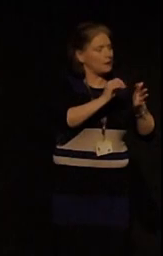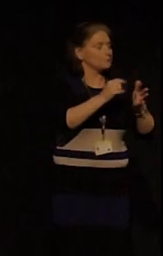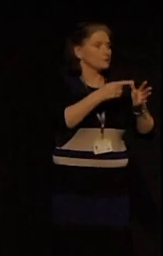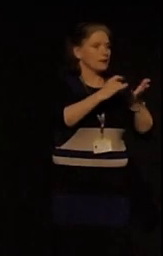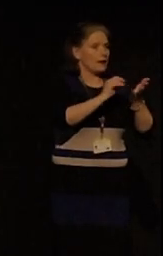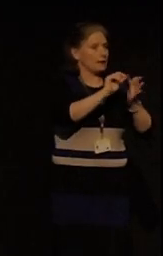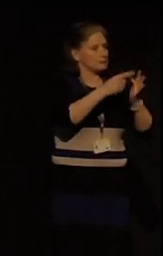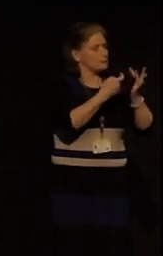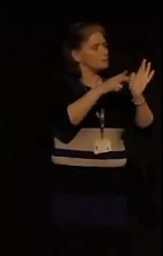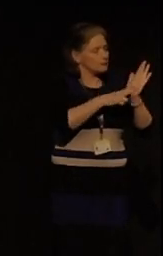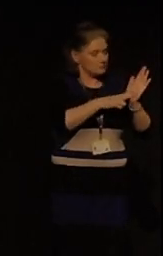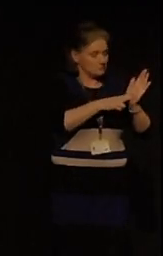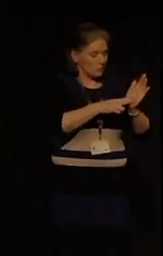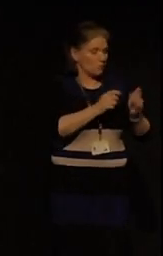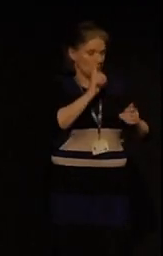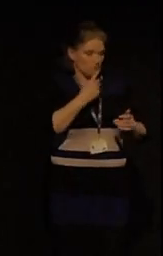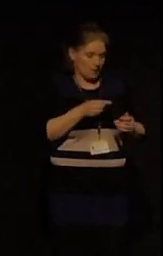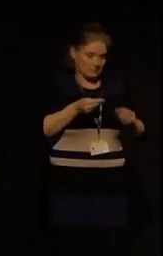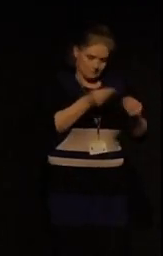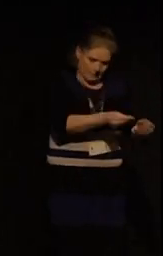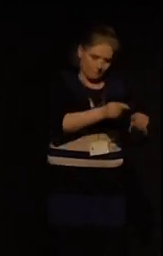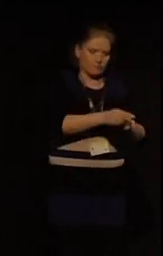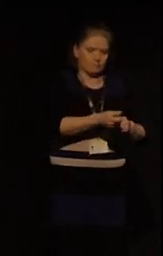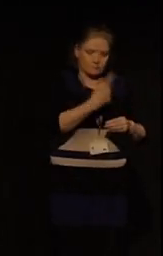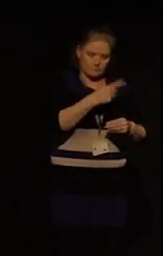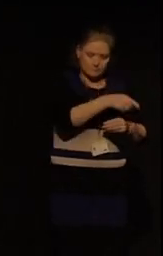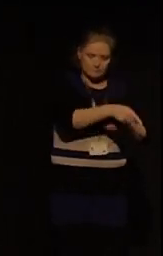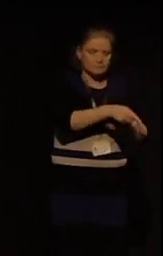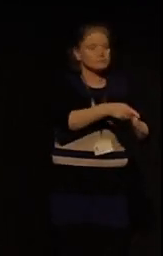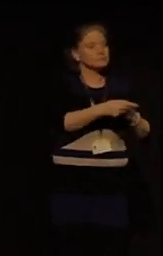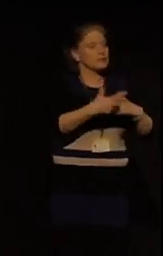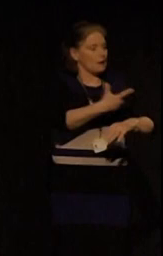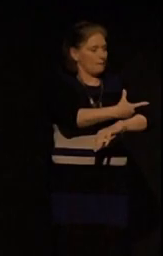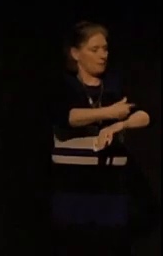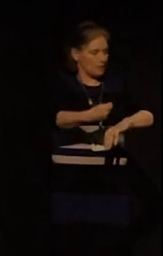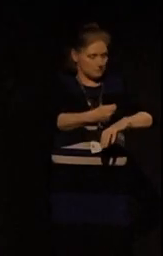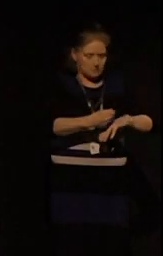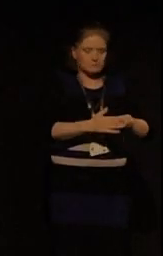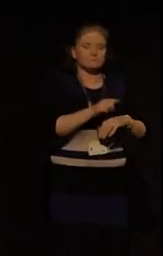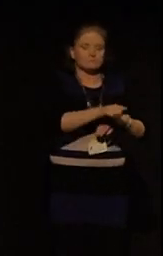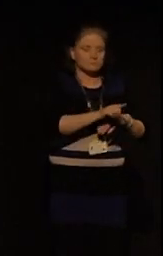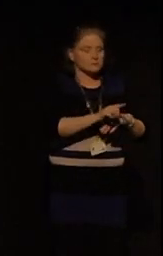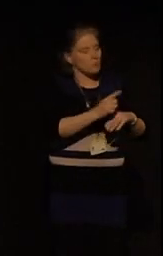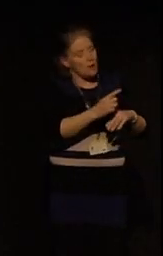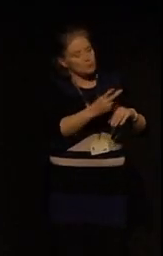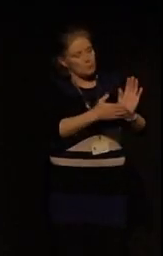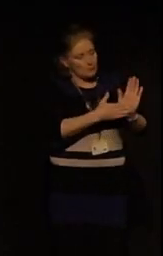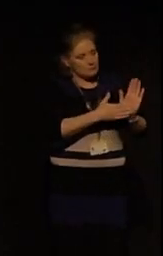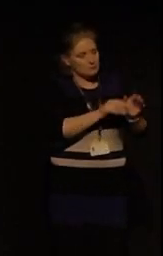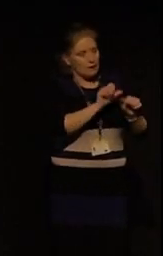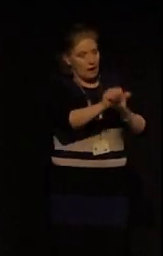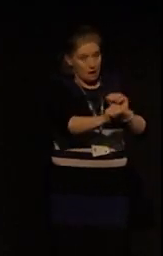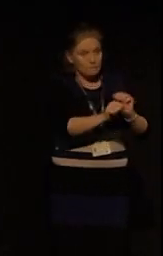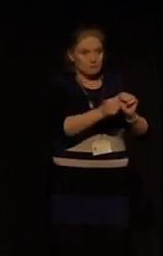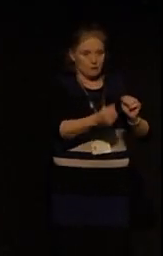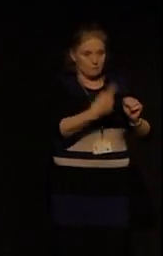would do is we take the rats, we give them a high dose of aspirin, and we get a blood sample for them just in the first 1 or 2 minutes after we